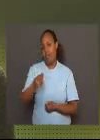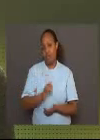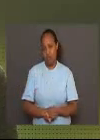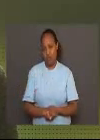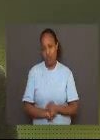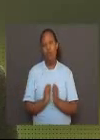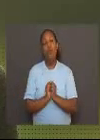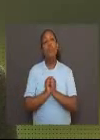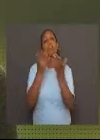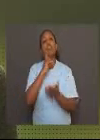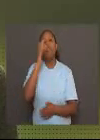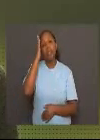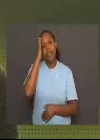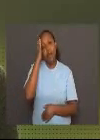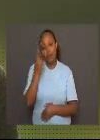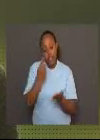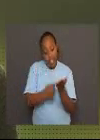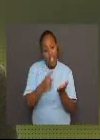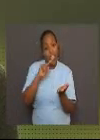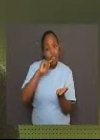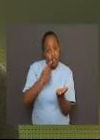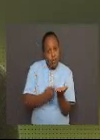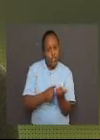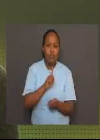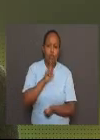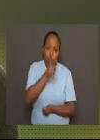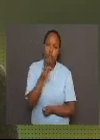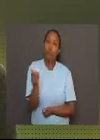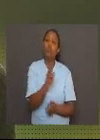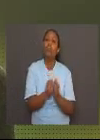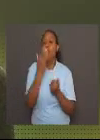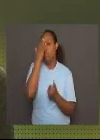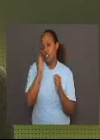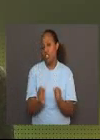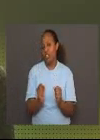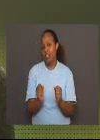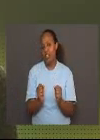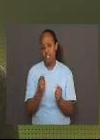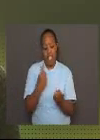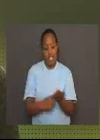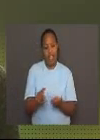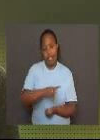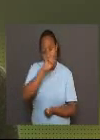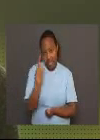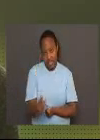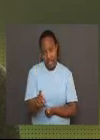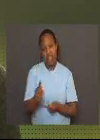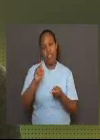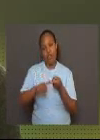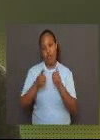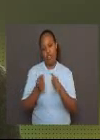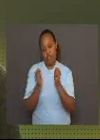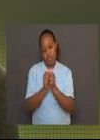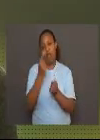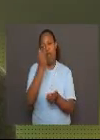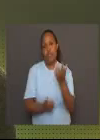How do you know that the information is true? Discuss this question with a